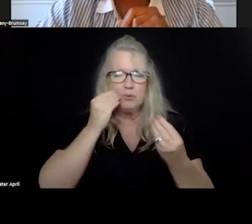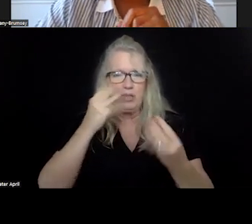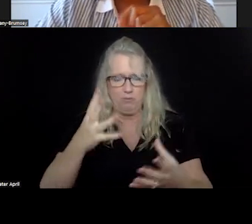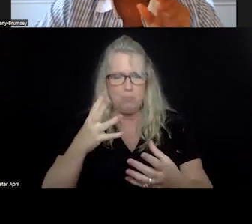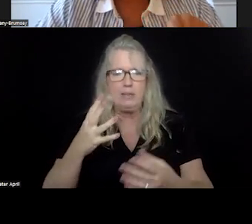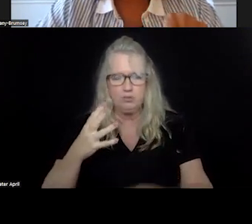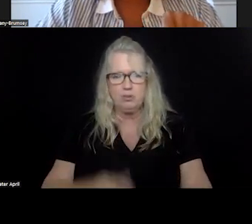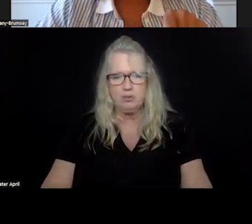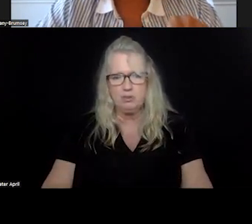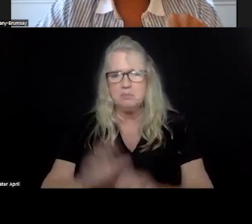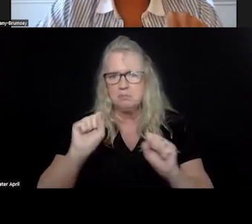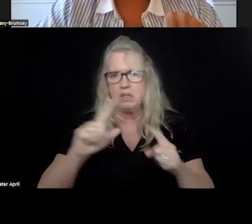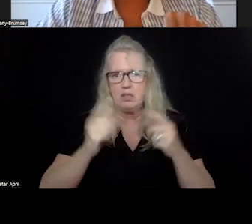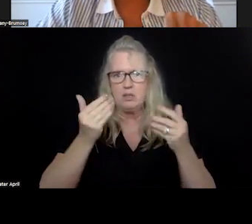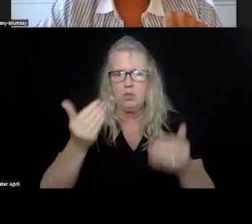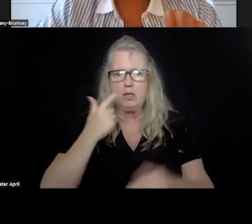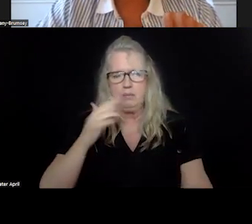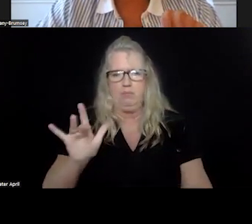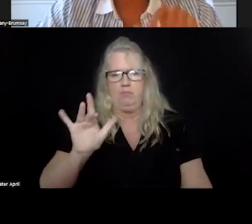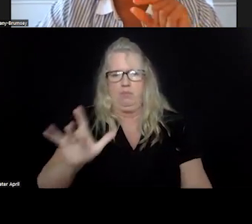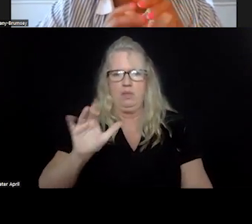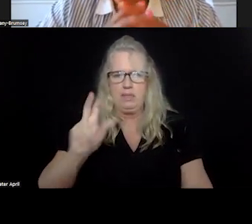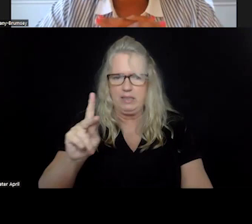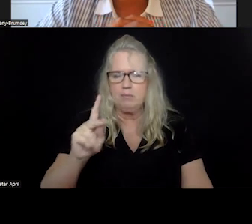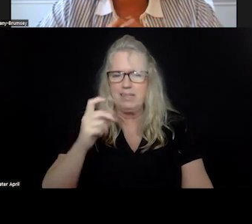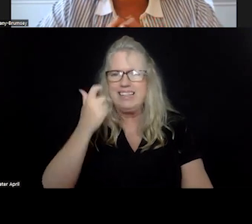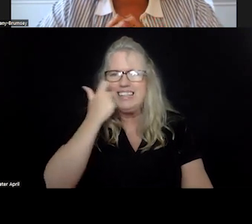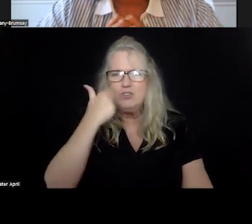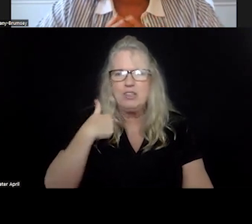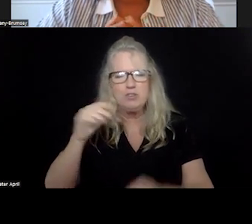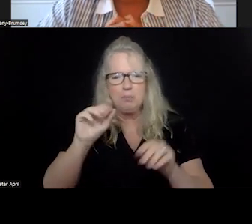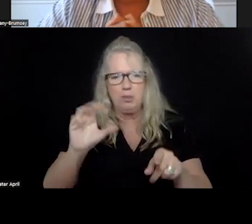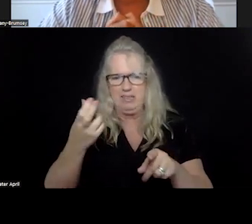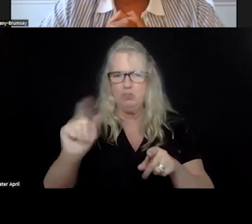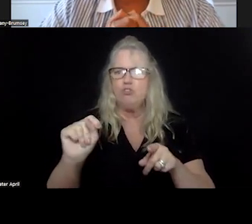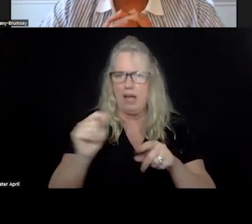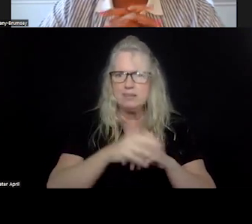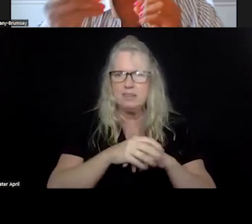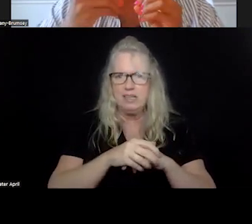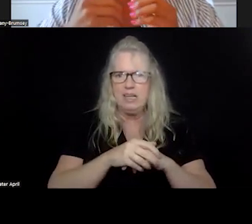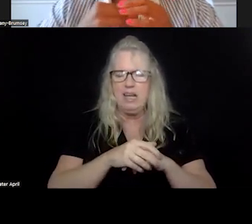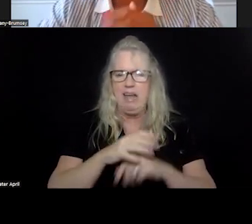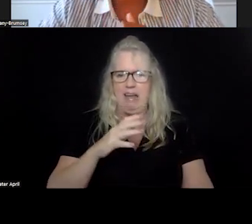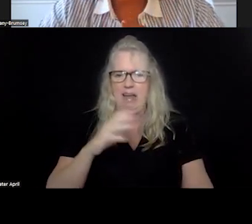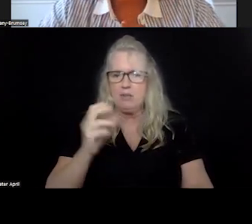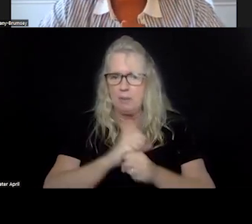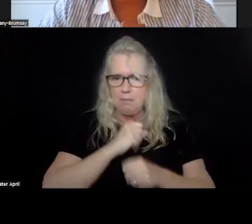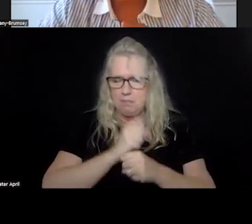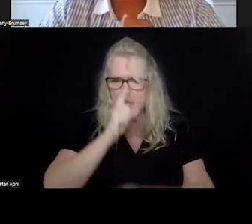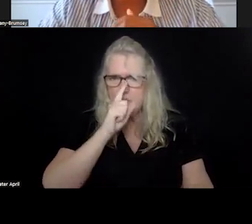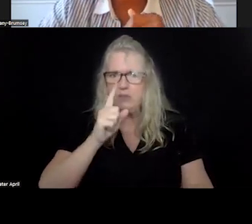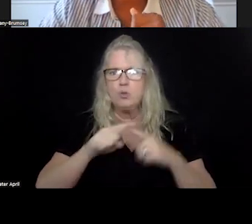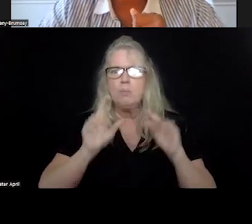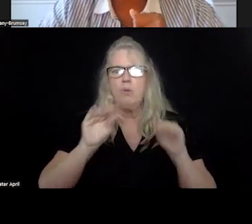on, you can go ahead and click the link that Kristen just put in the chat and make sure that it gets on your calendar